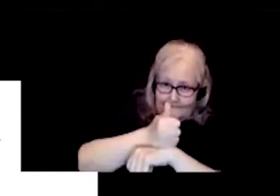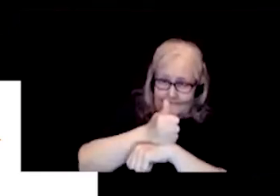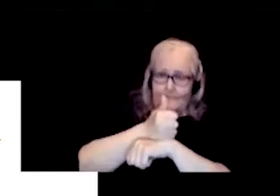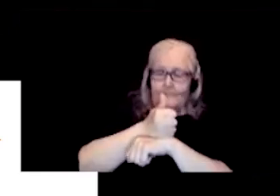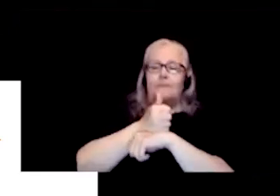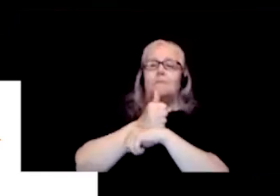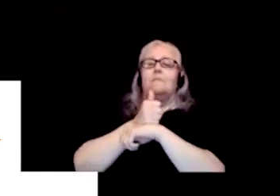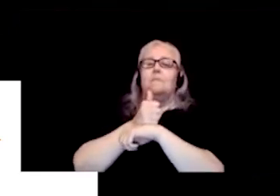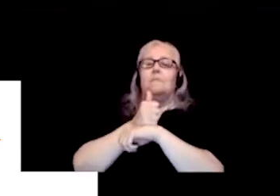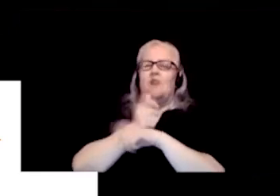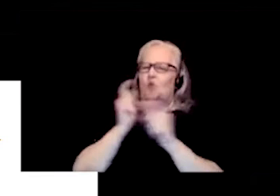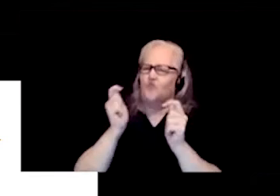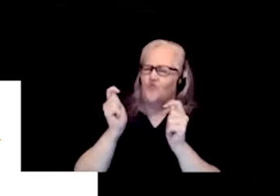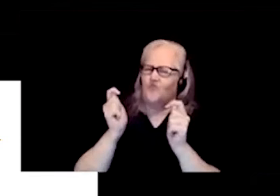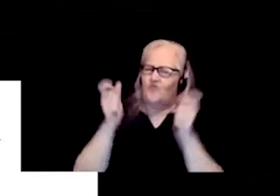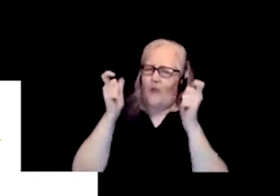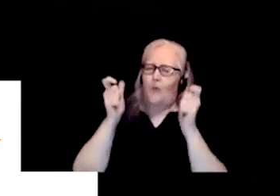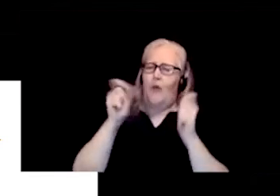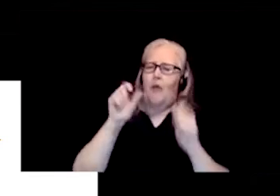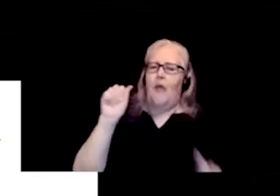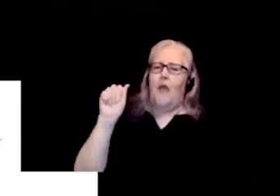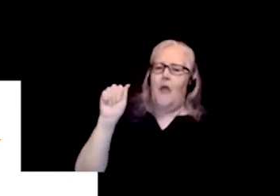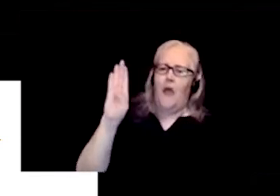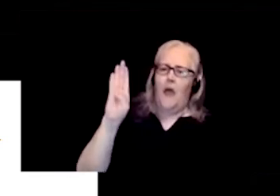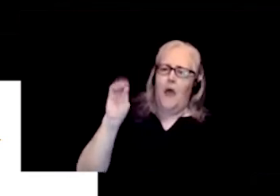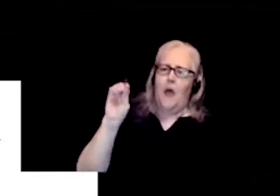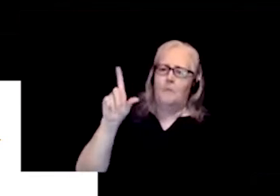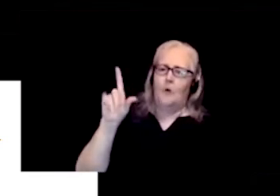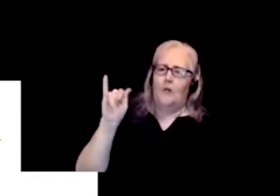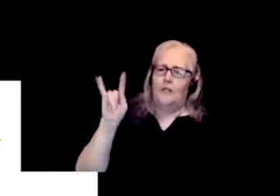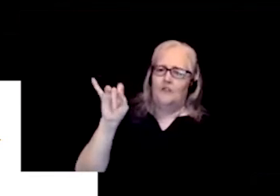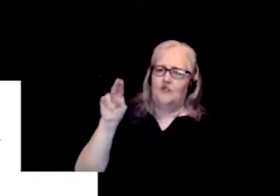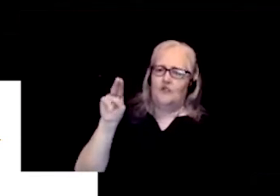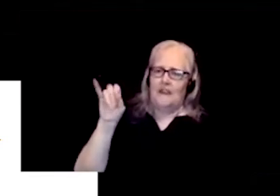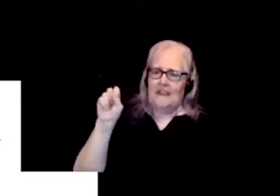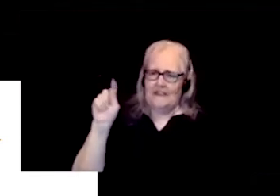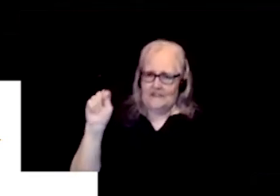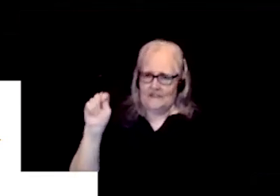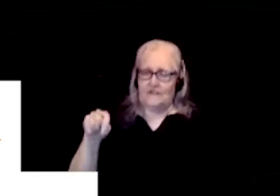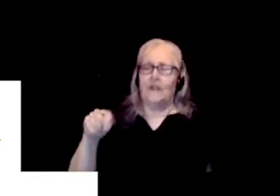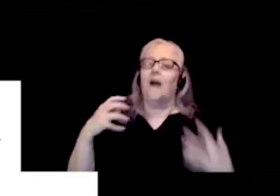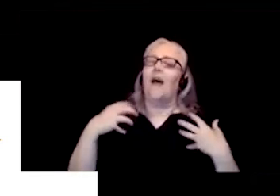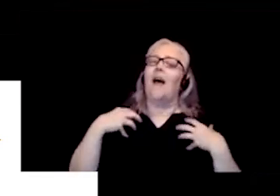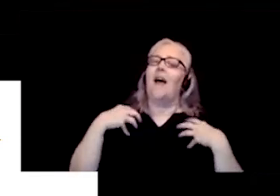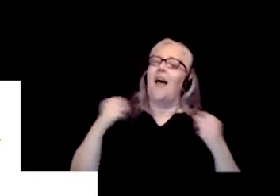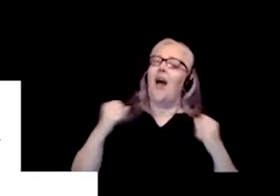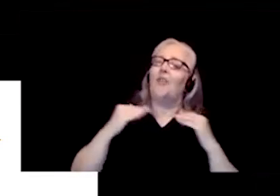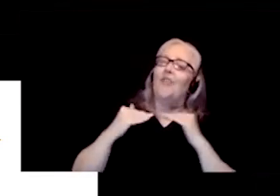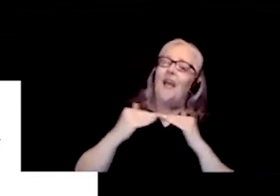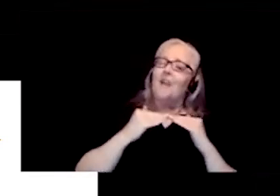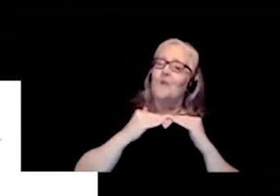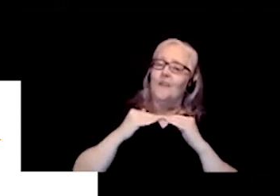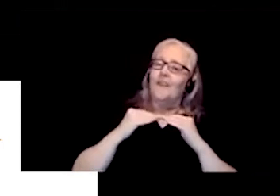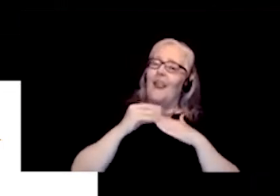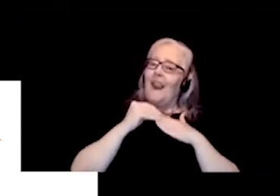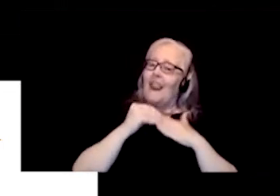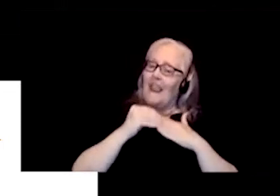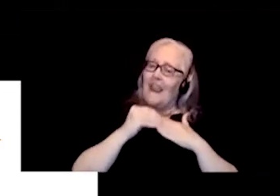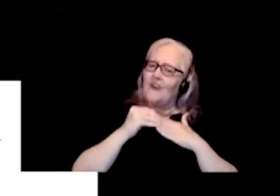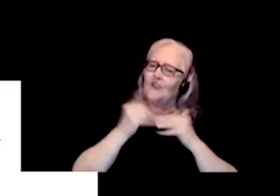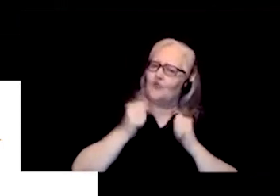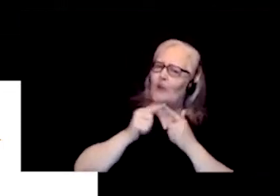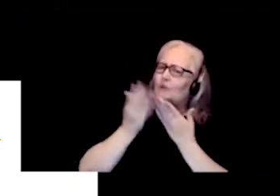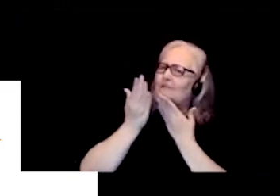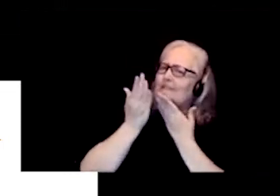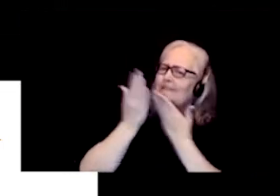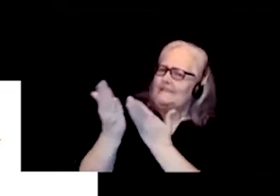attempt by abolitionists, by health equity leaders to put forth policy, right, that would elevate health